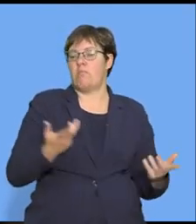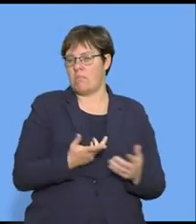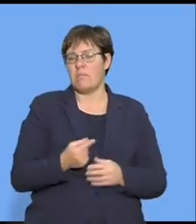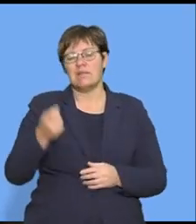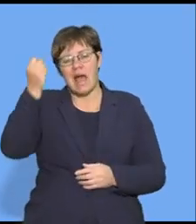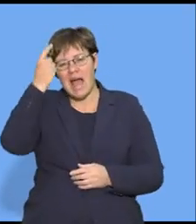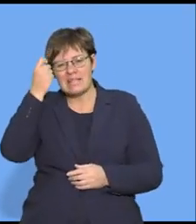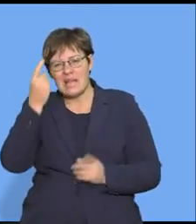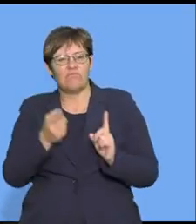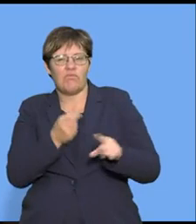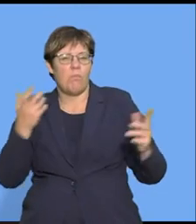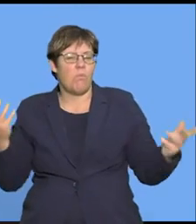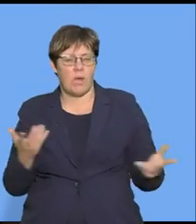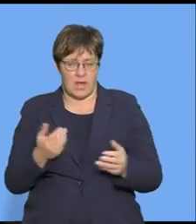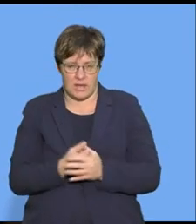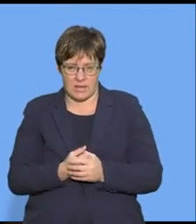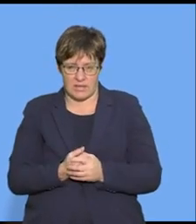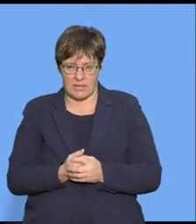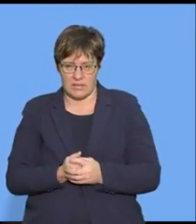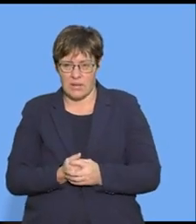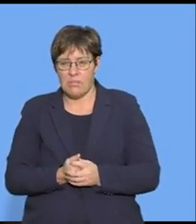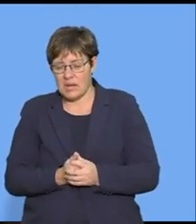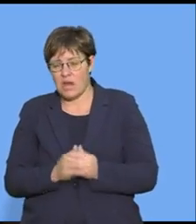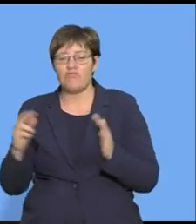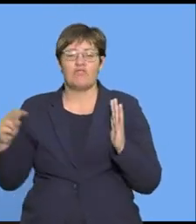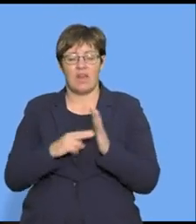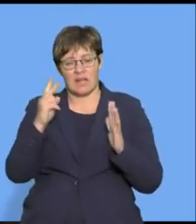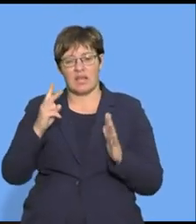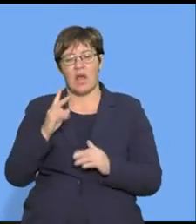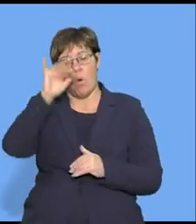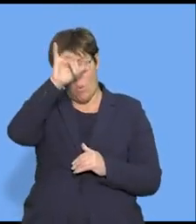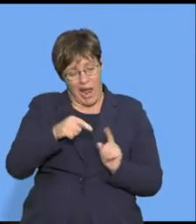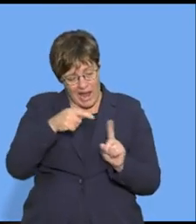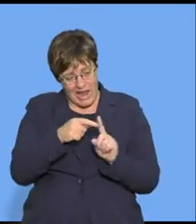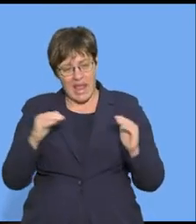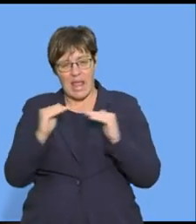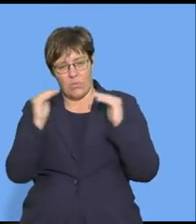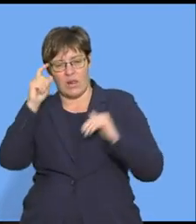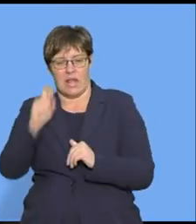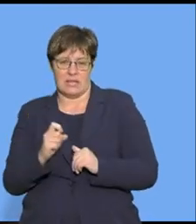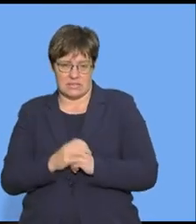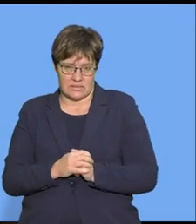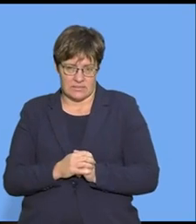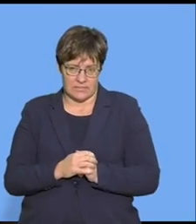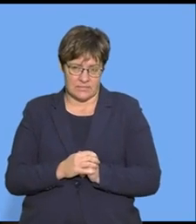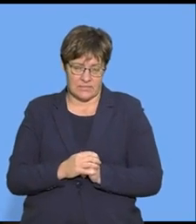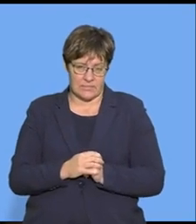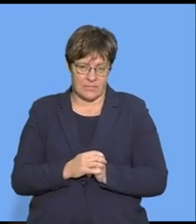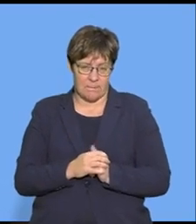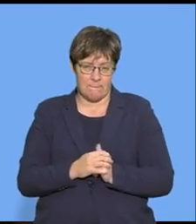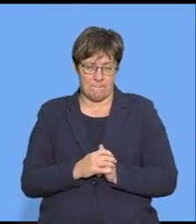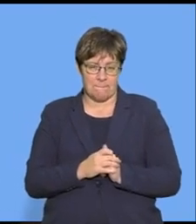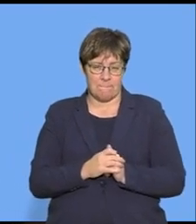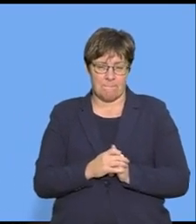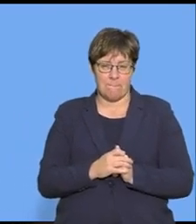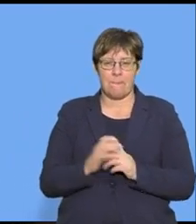understand it's all about reflecting about the line y equal to x. And then you need to determine the